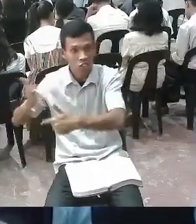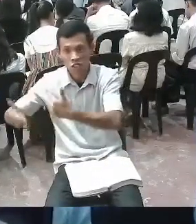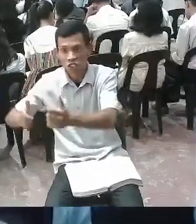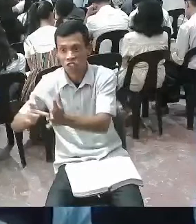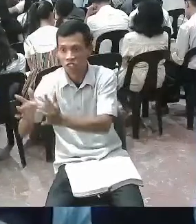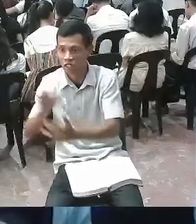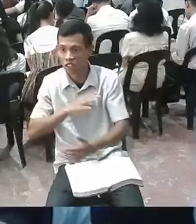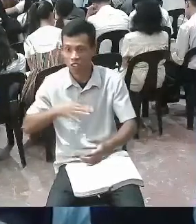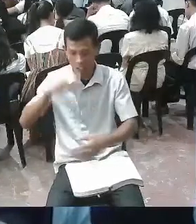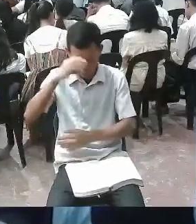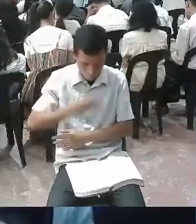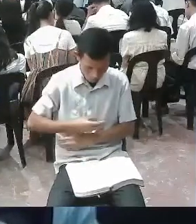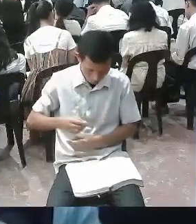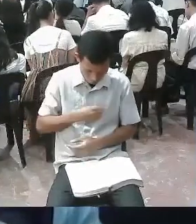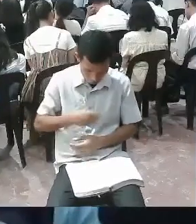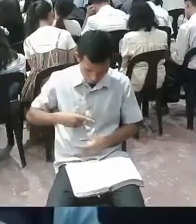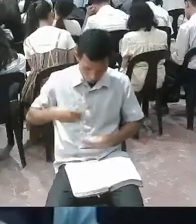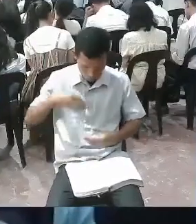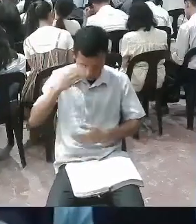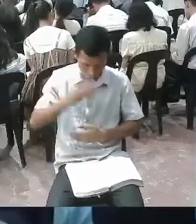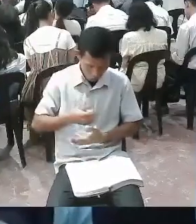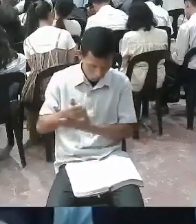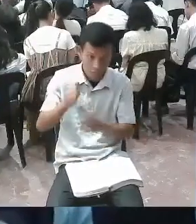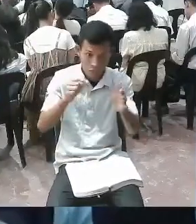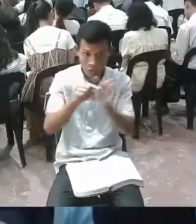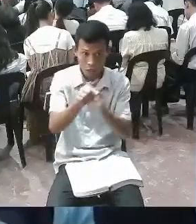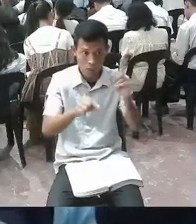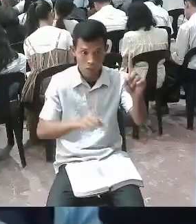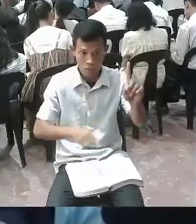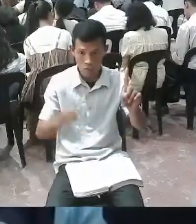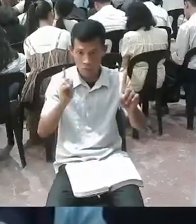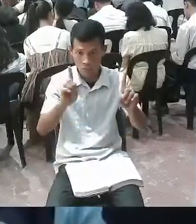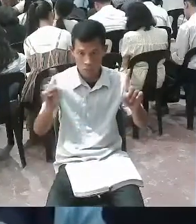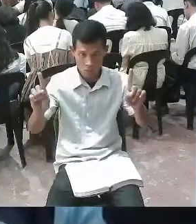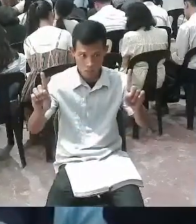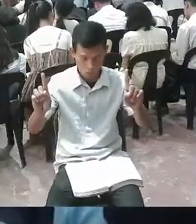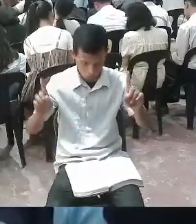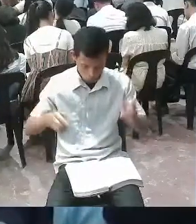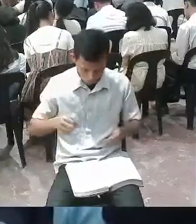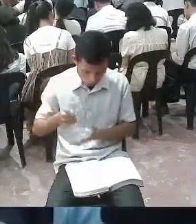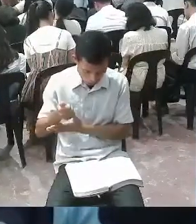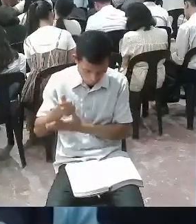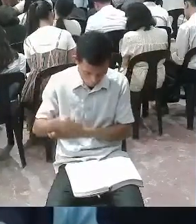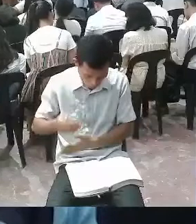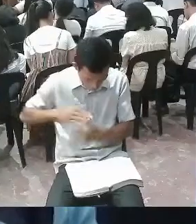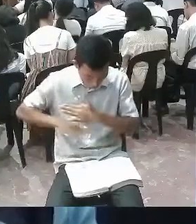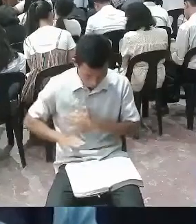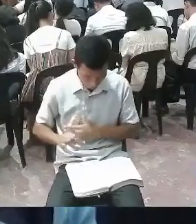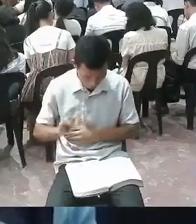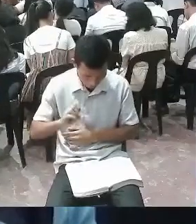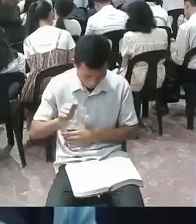the son of David, the son of Abraham, verse 1, Abraham begat Isaac.